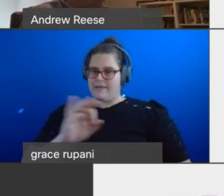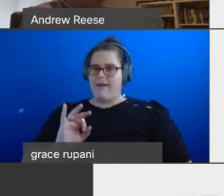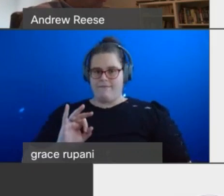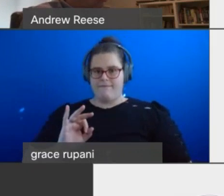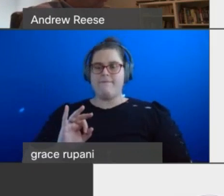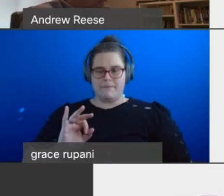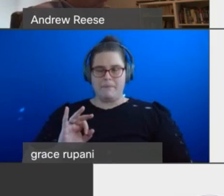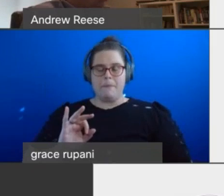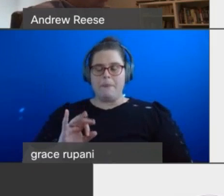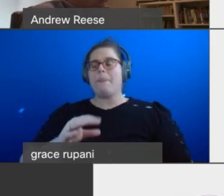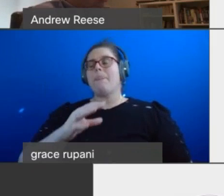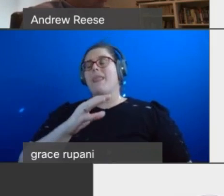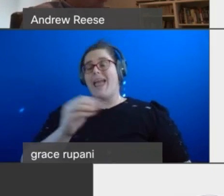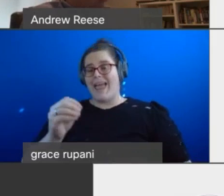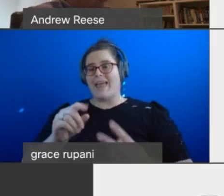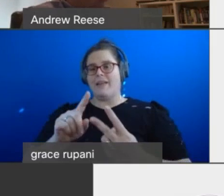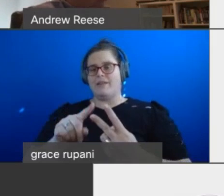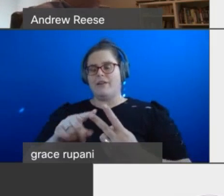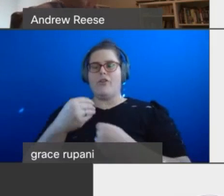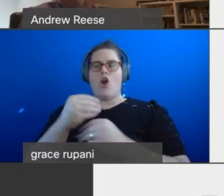the office staff.